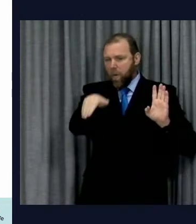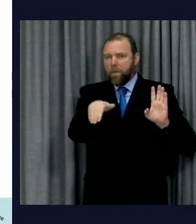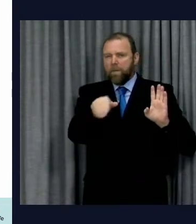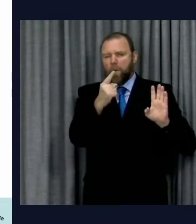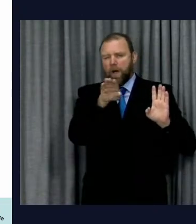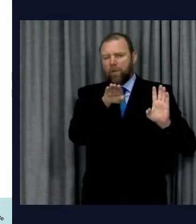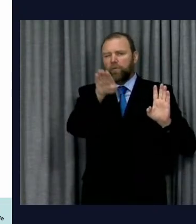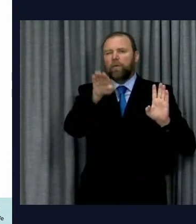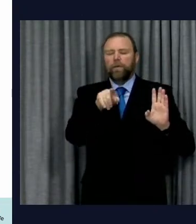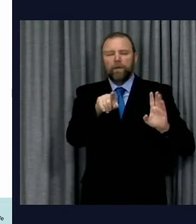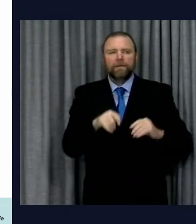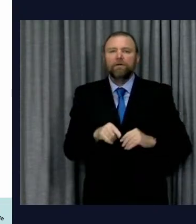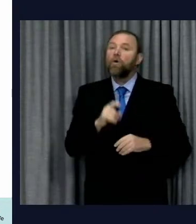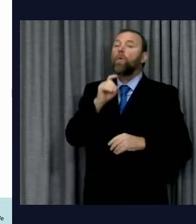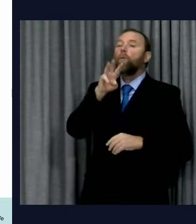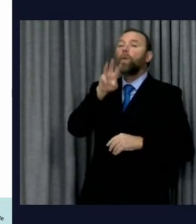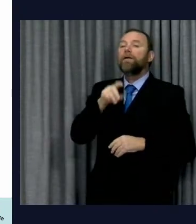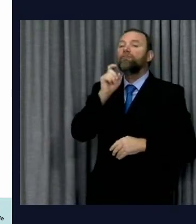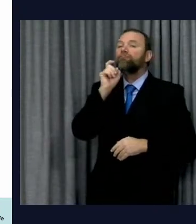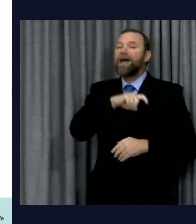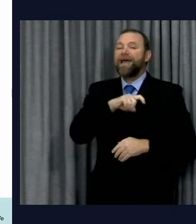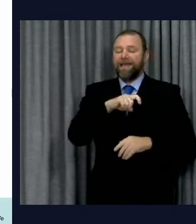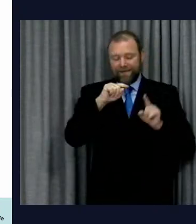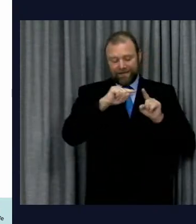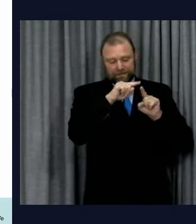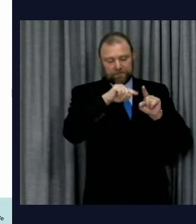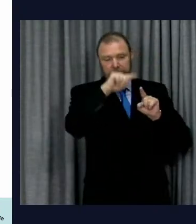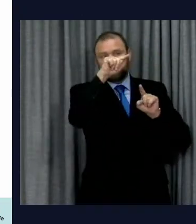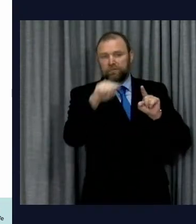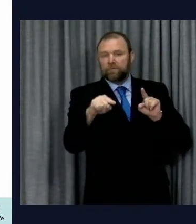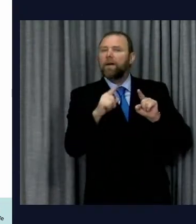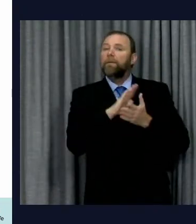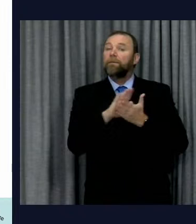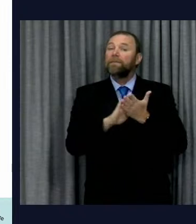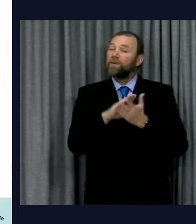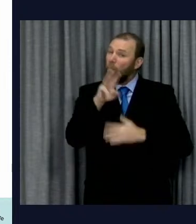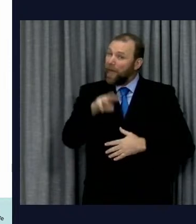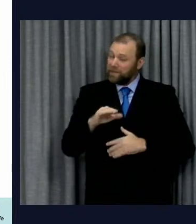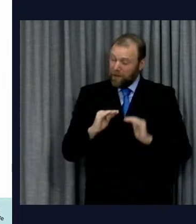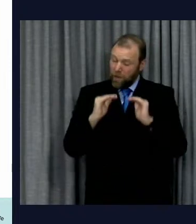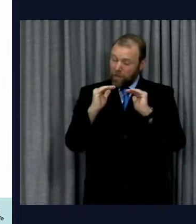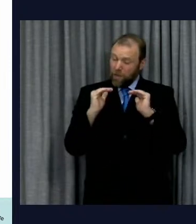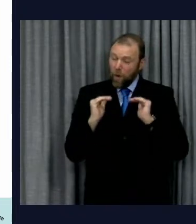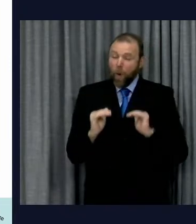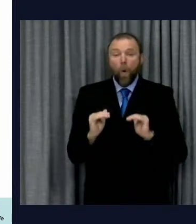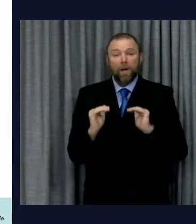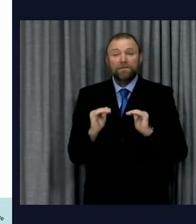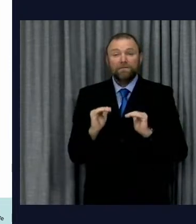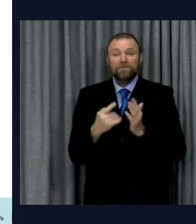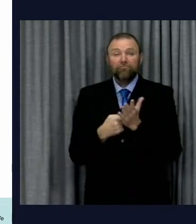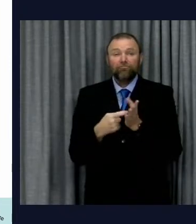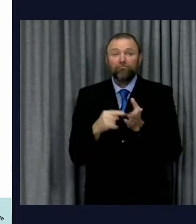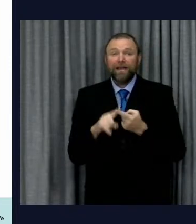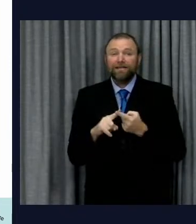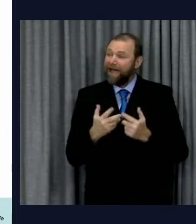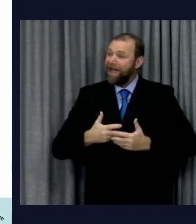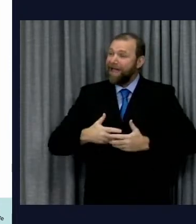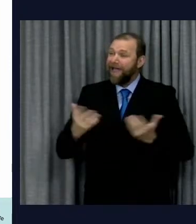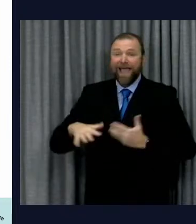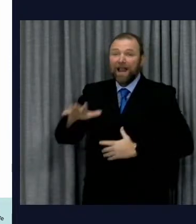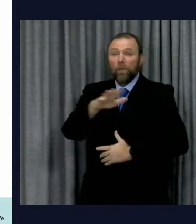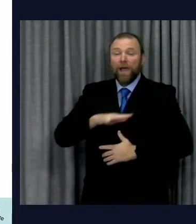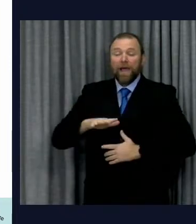the red line. So Wales has the lowest rate of infection anywhere in the